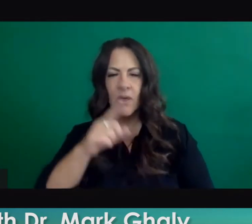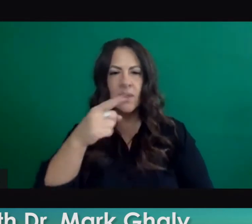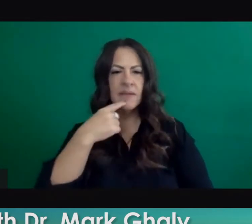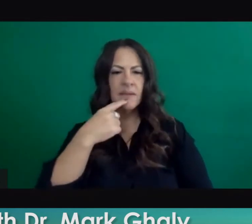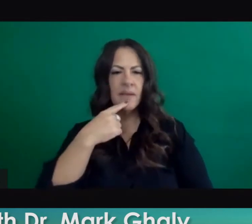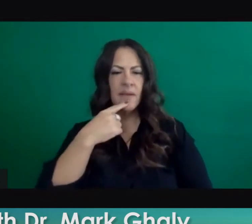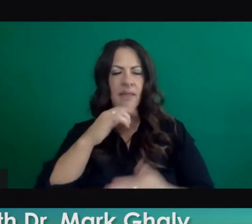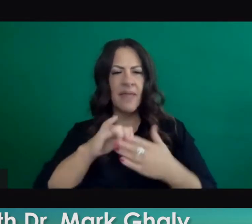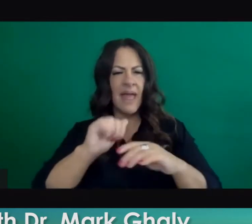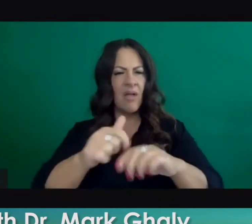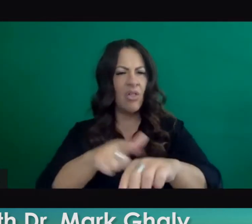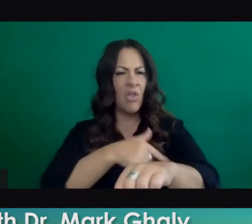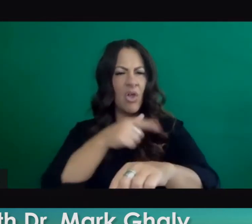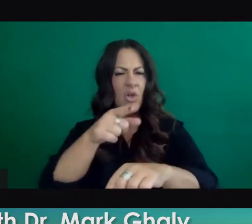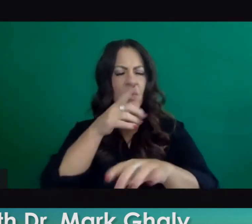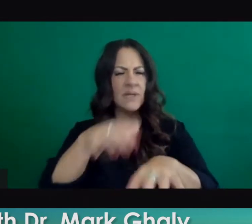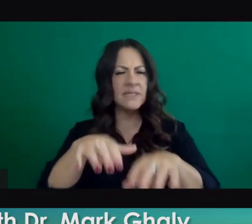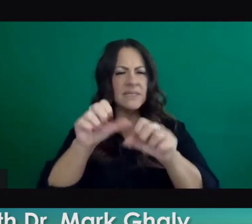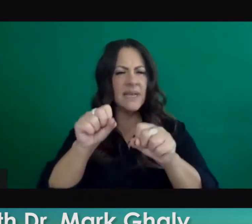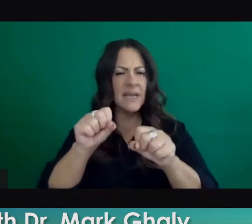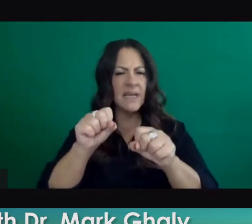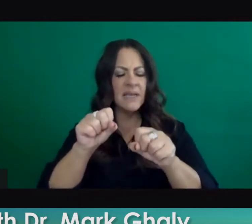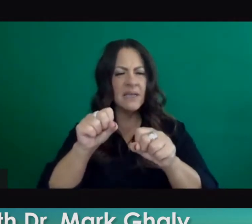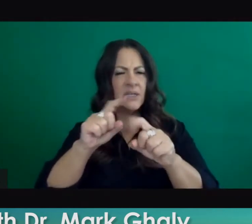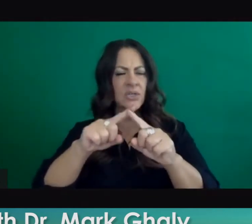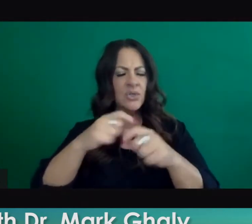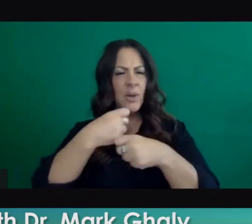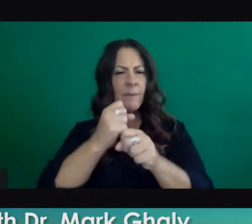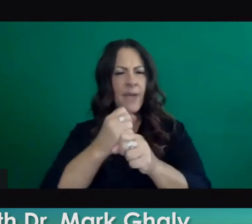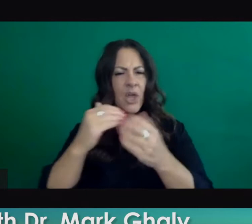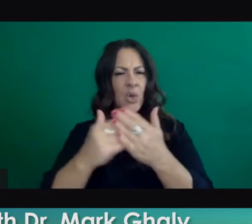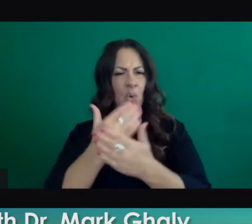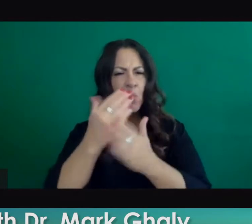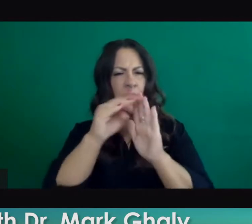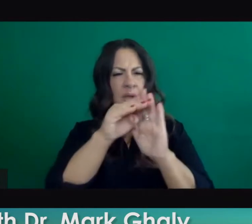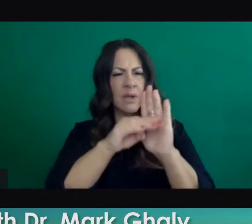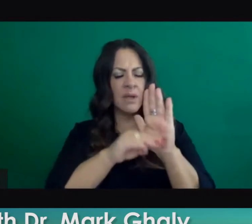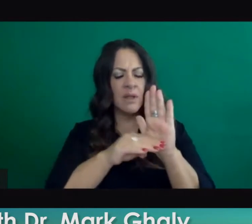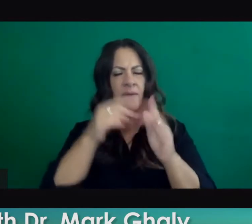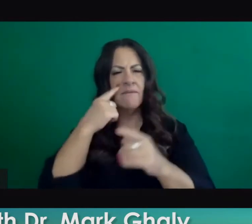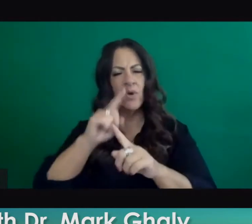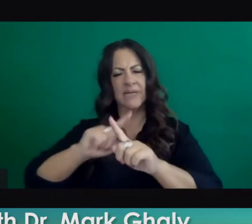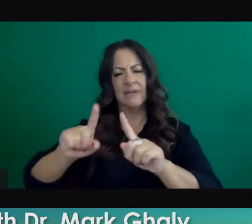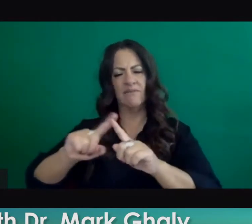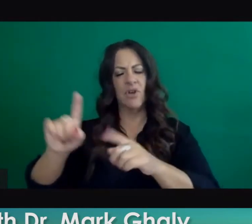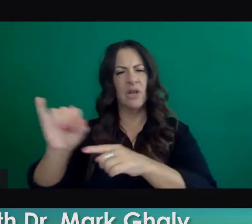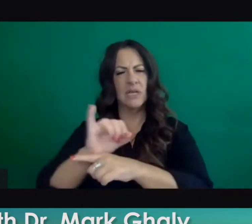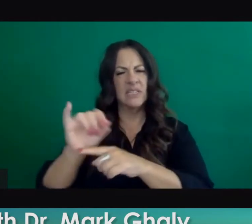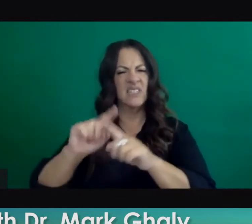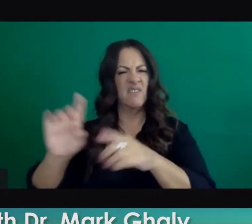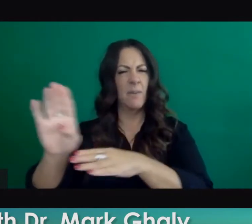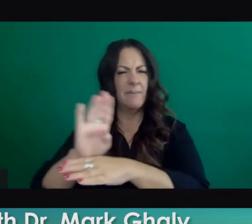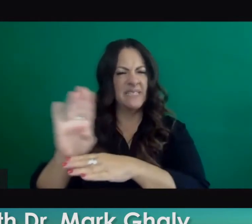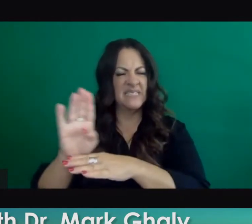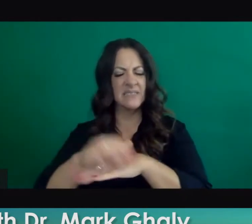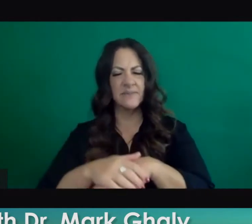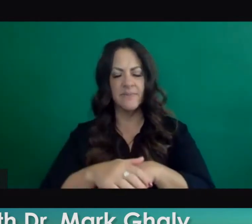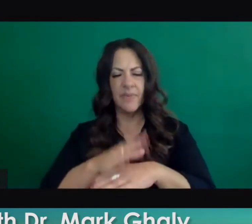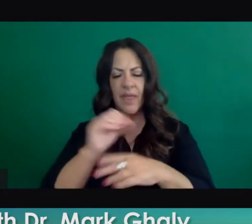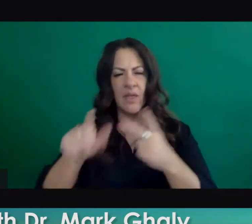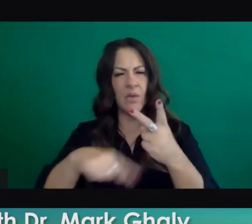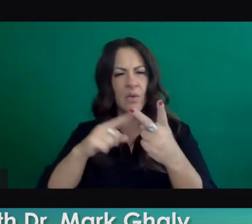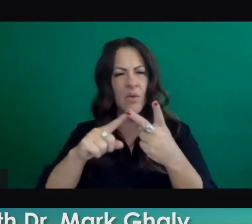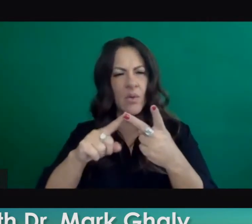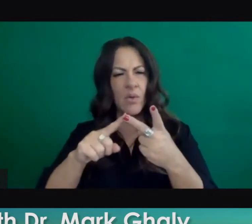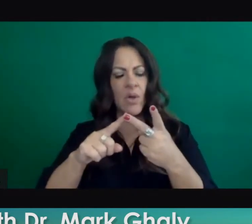How long do you anticipate it'll take to iron out the guidelines with the industry stakeholders? And second, what are the major sticking points on the theme